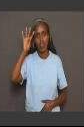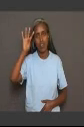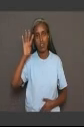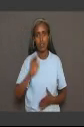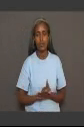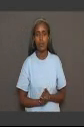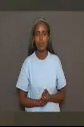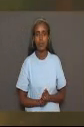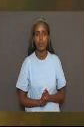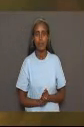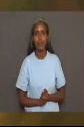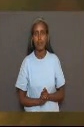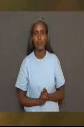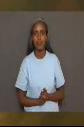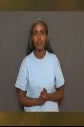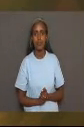of 4.